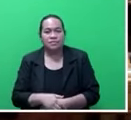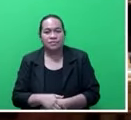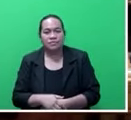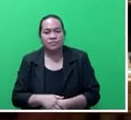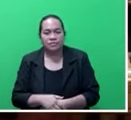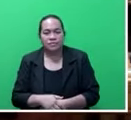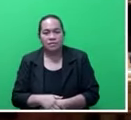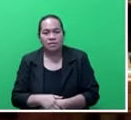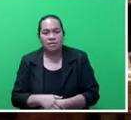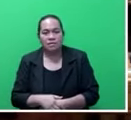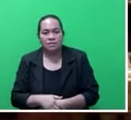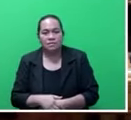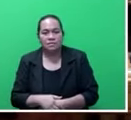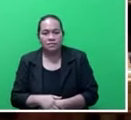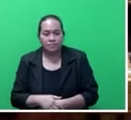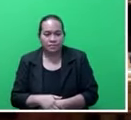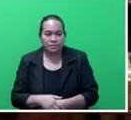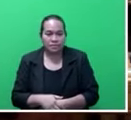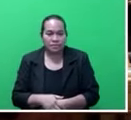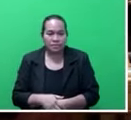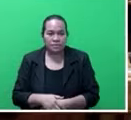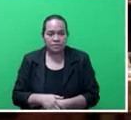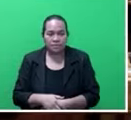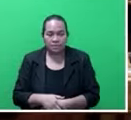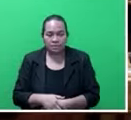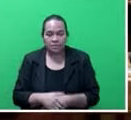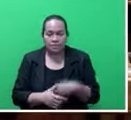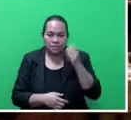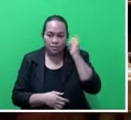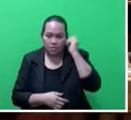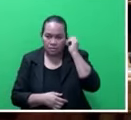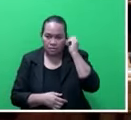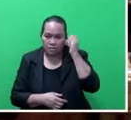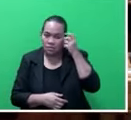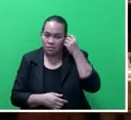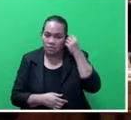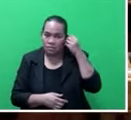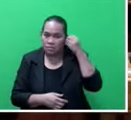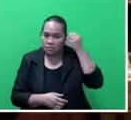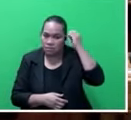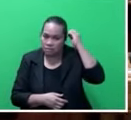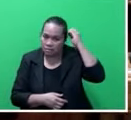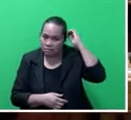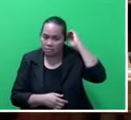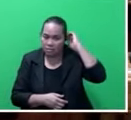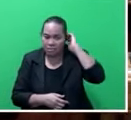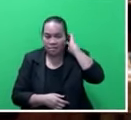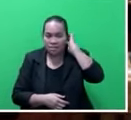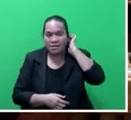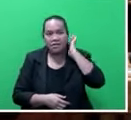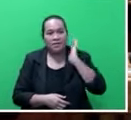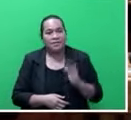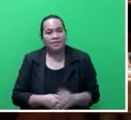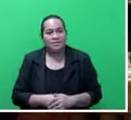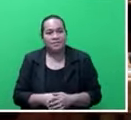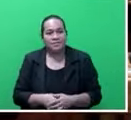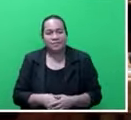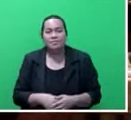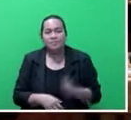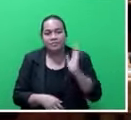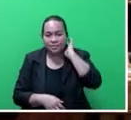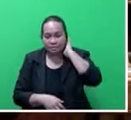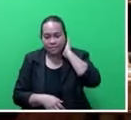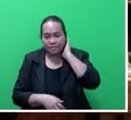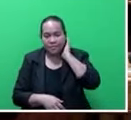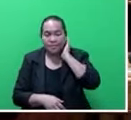The Honourable Speaker, Honourable Wangadambete, was almost crying inside of the House, sympathizing